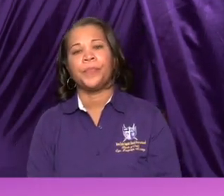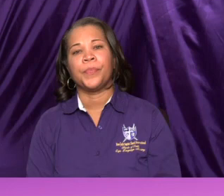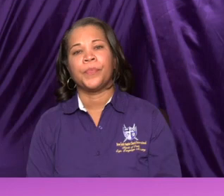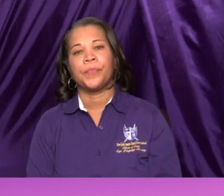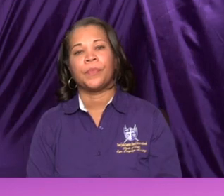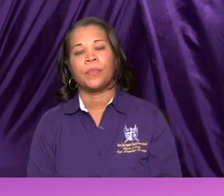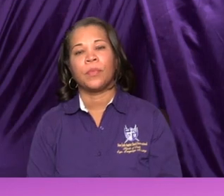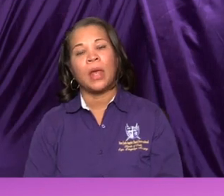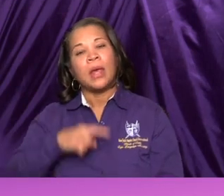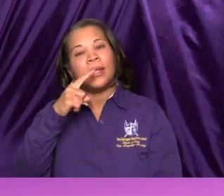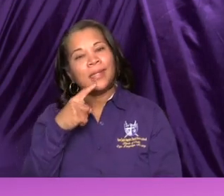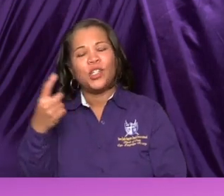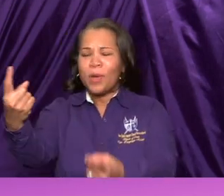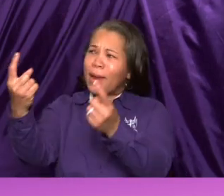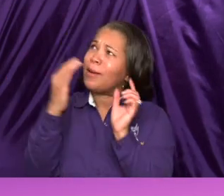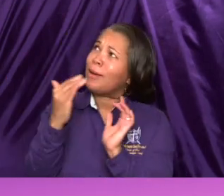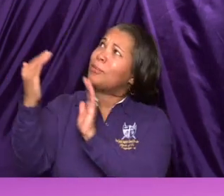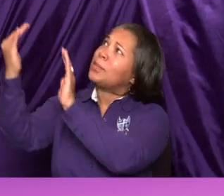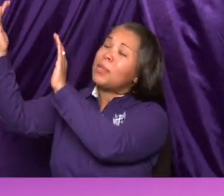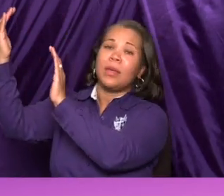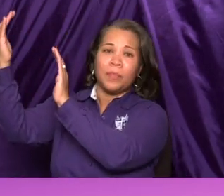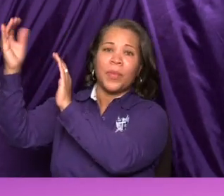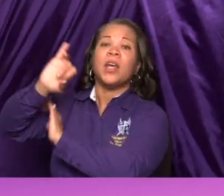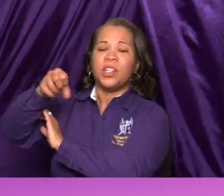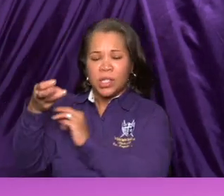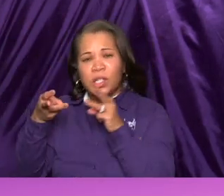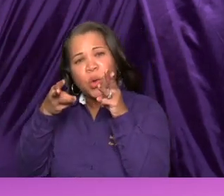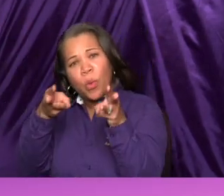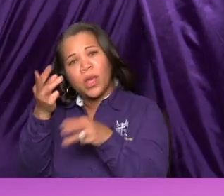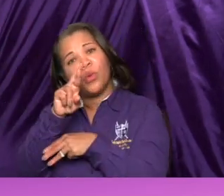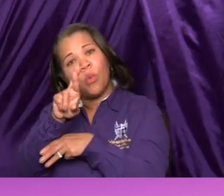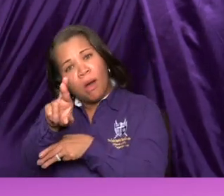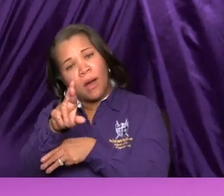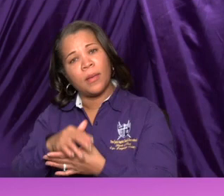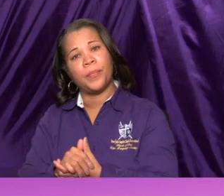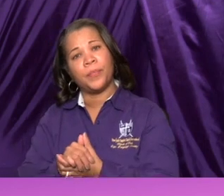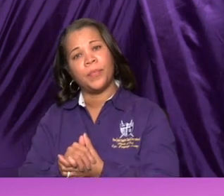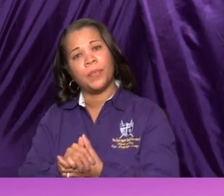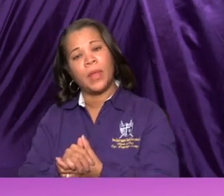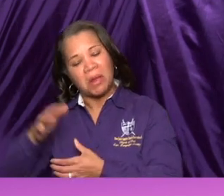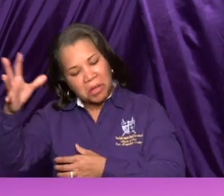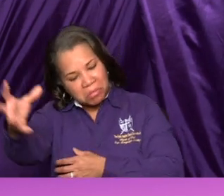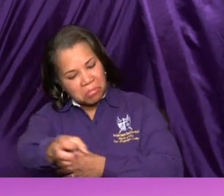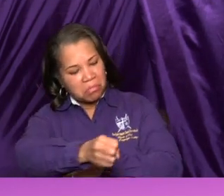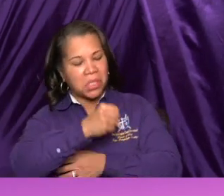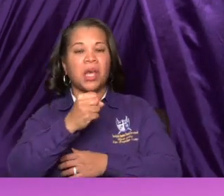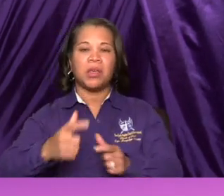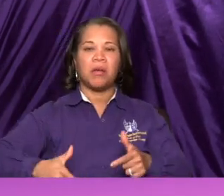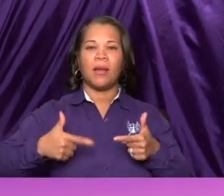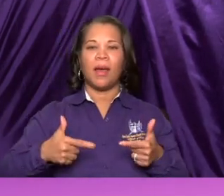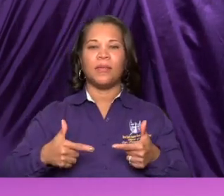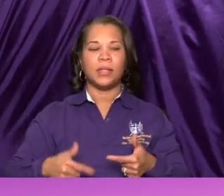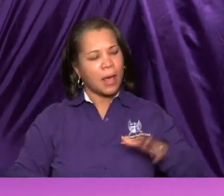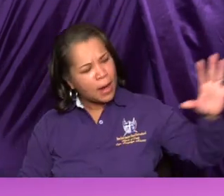But he's saying that you have to come to me just the way you are, and I'll take your life, and I'll take